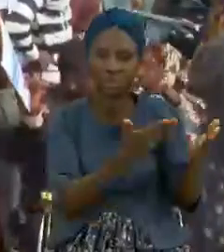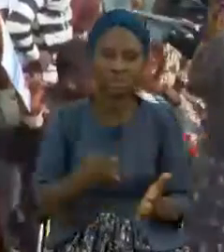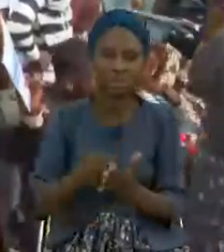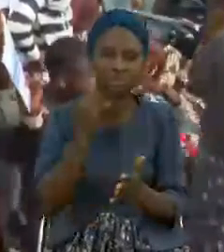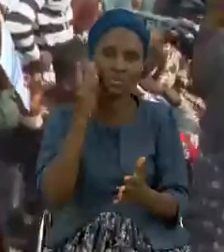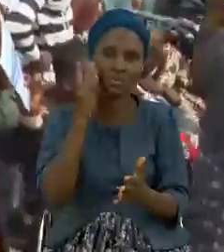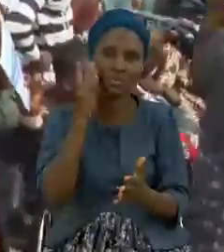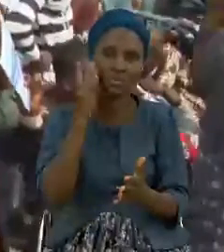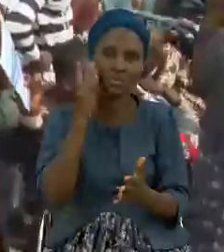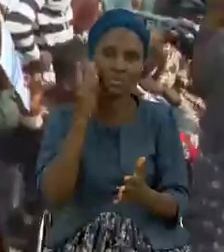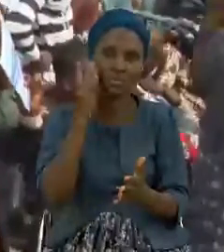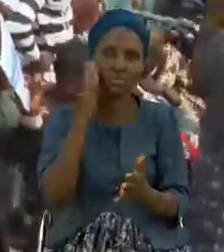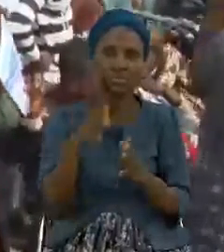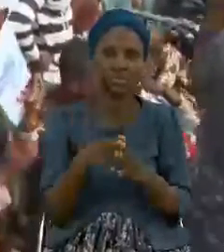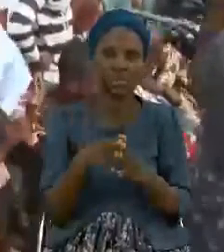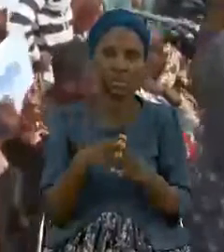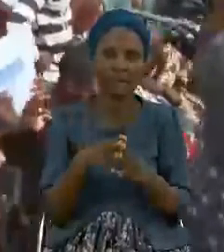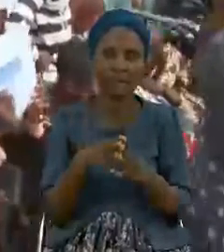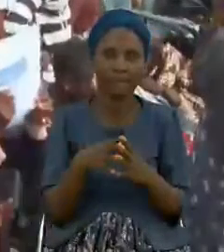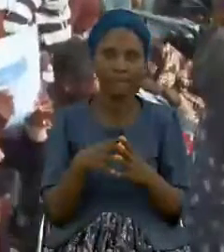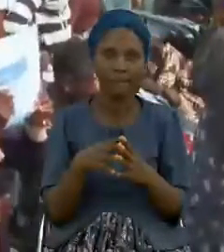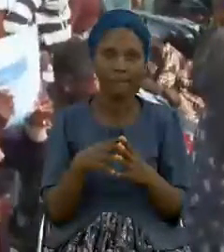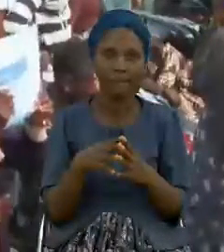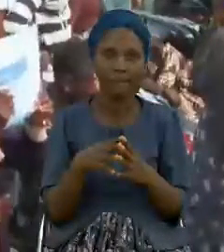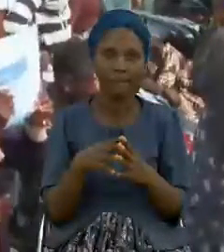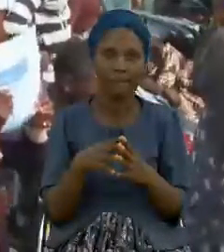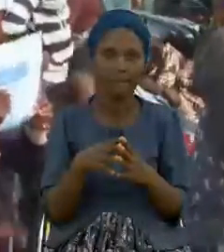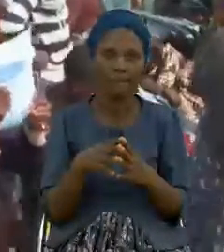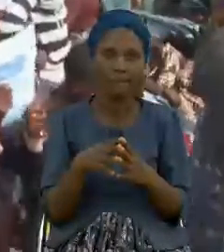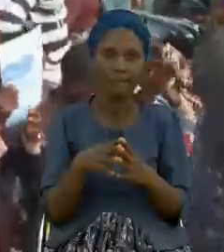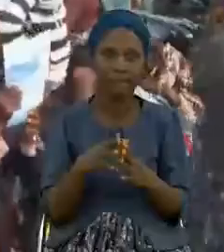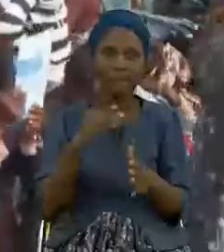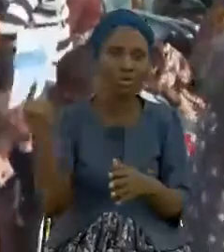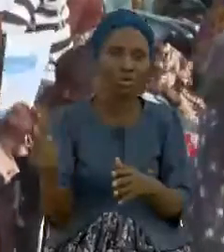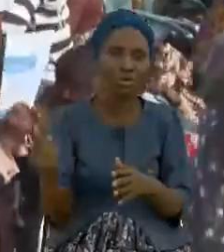Always irritated by non-essentials.